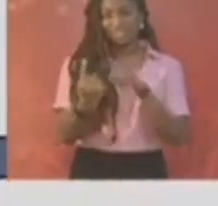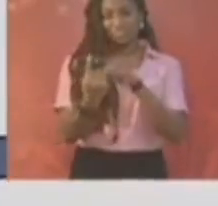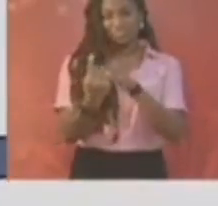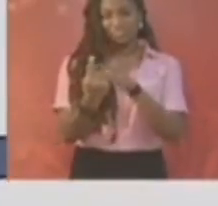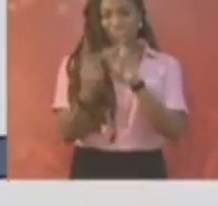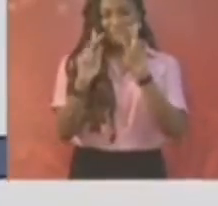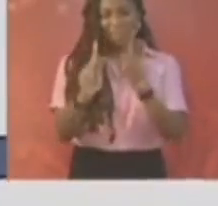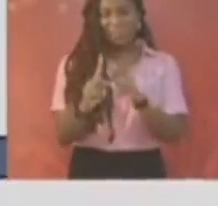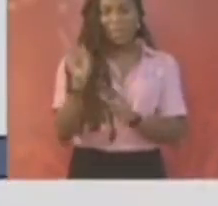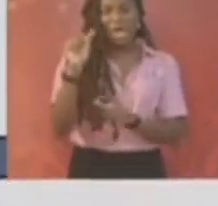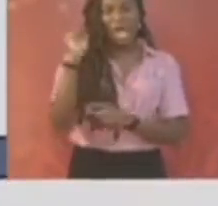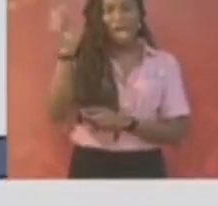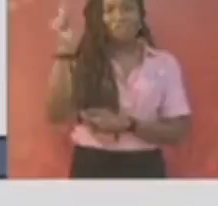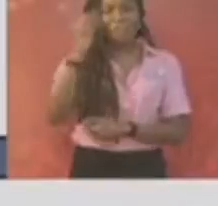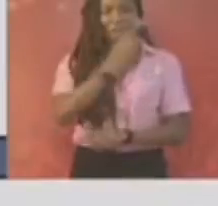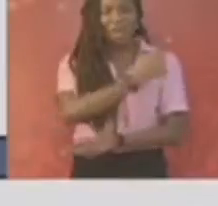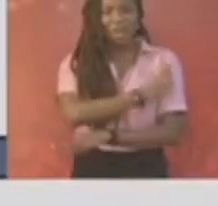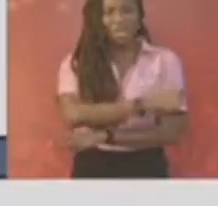Arima Hospital.